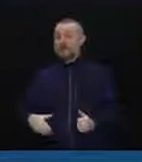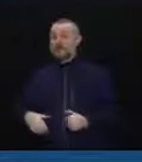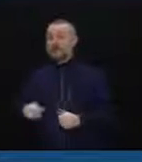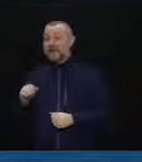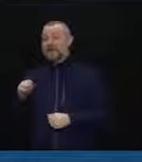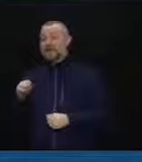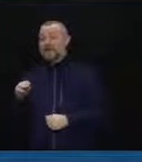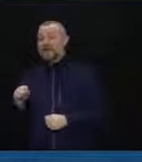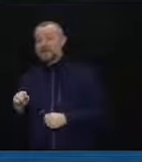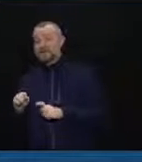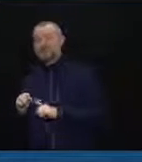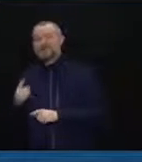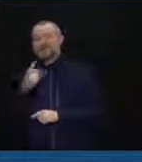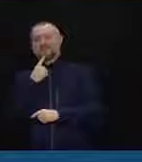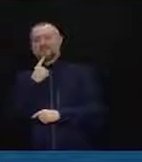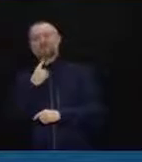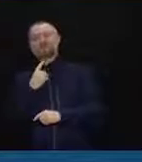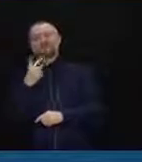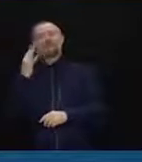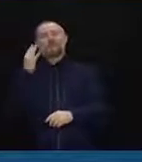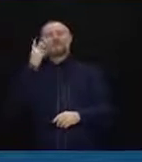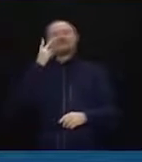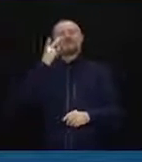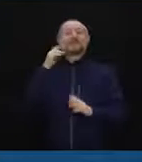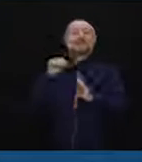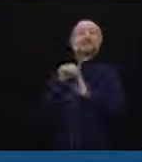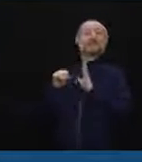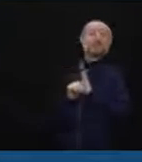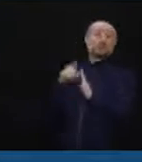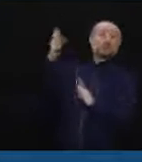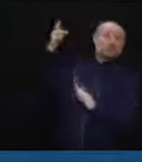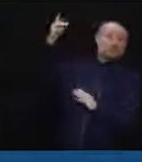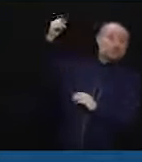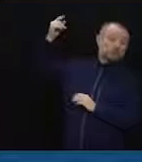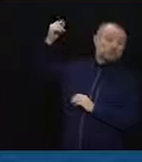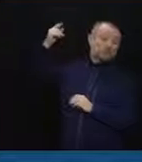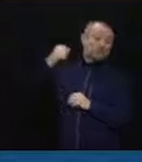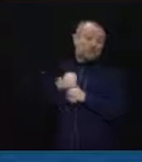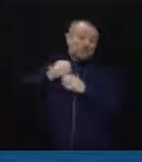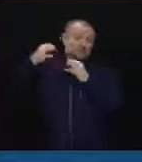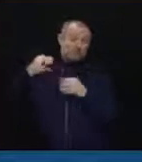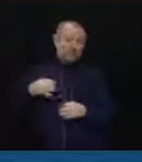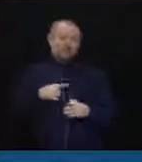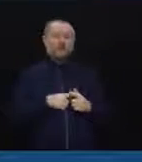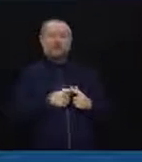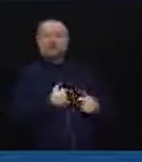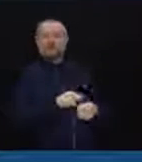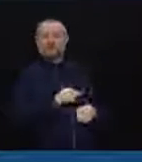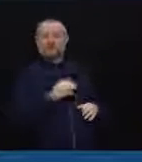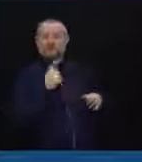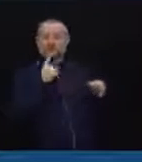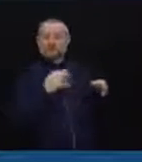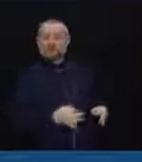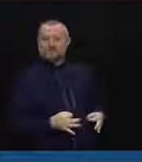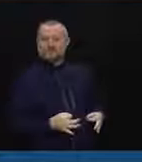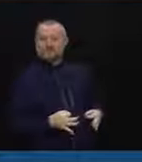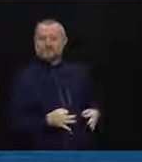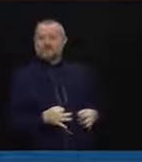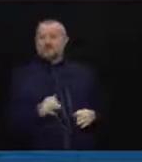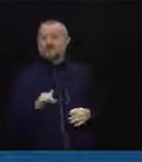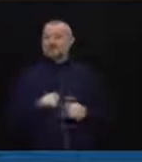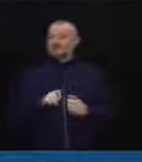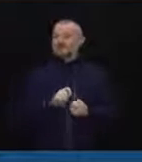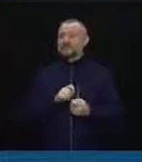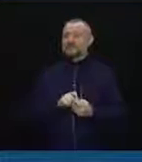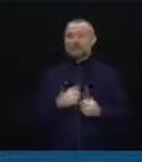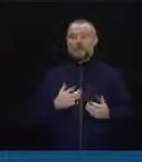he will wait to see what New York State does and make a decision. This has accomplished exactly what I wanted. I wanted to empower local